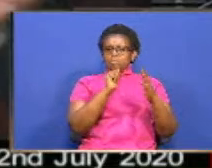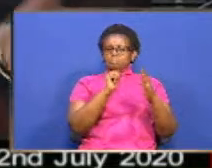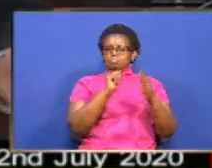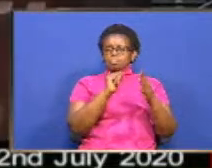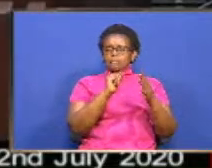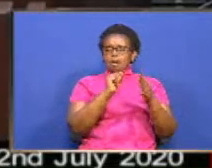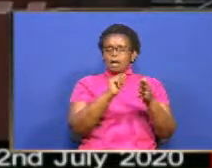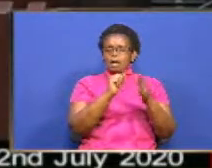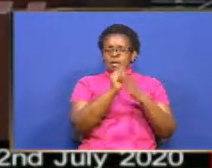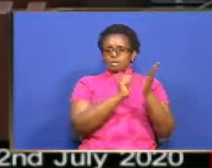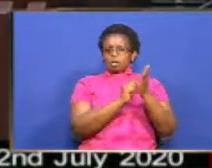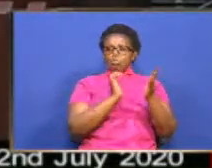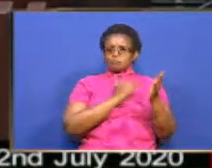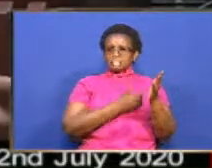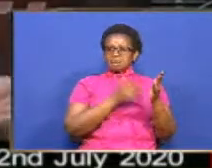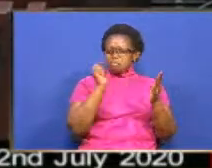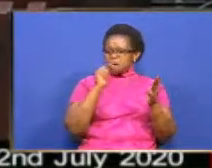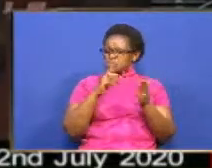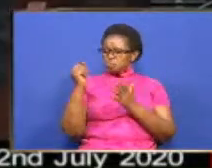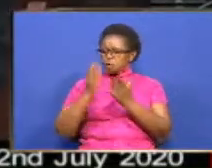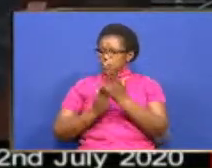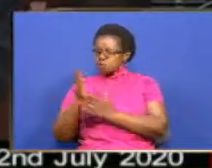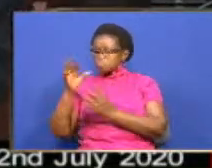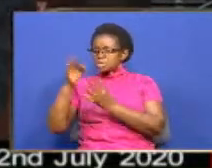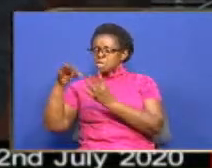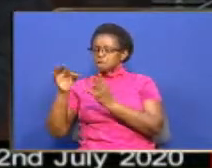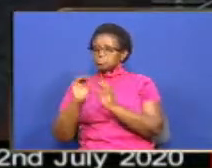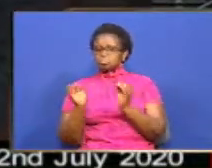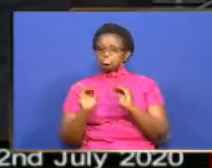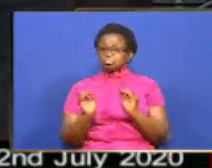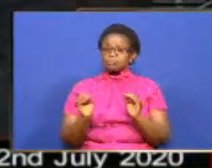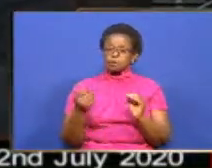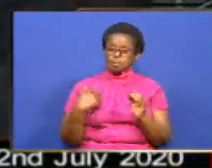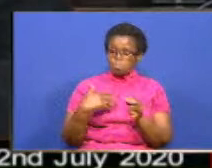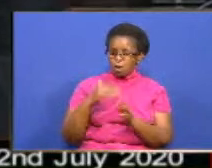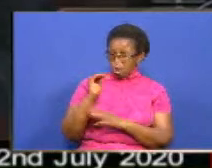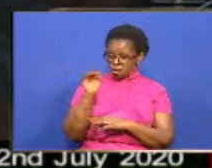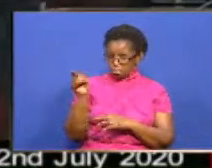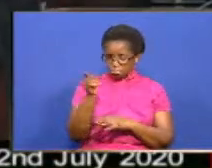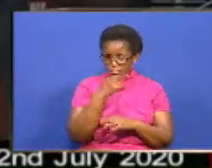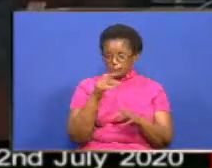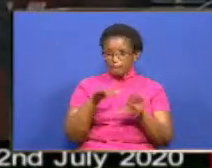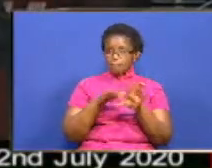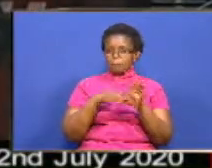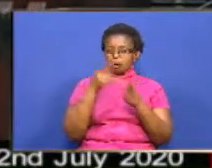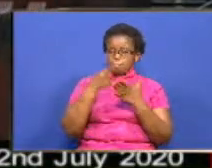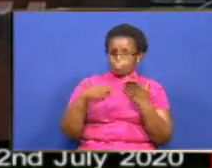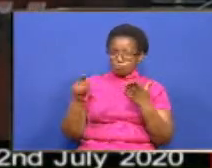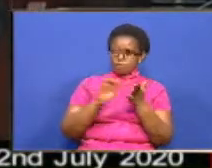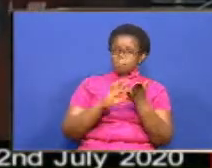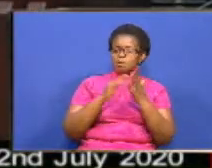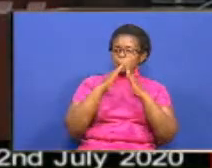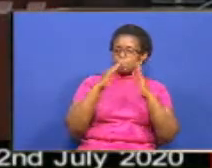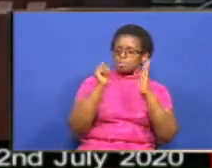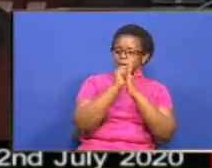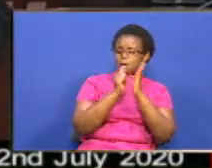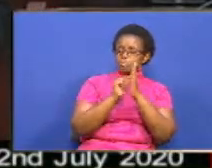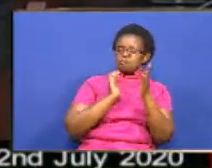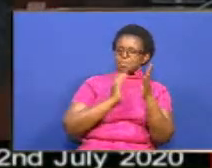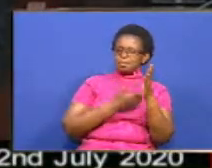go through the selection, and we would really wish to ask the membership to approve so that the House Business Committee is